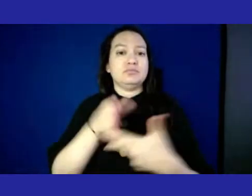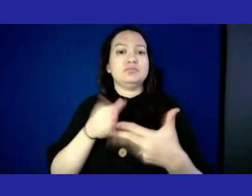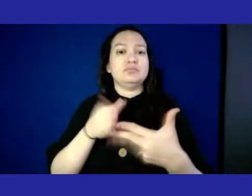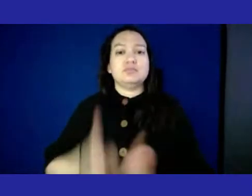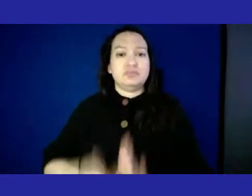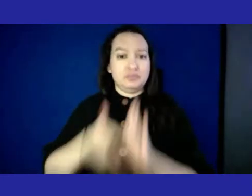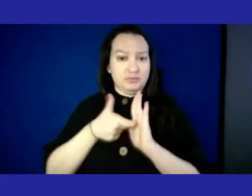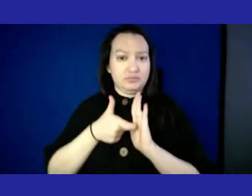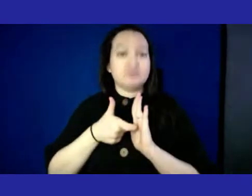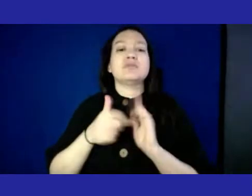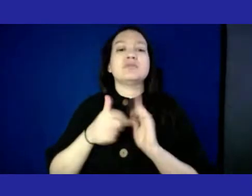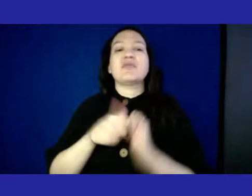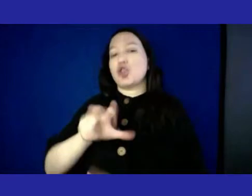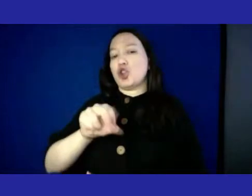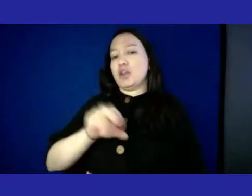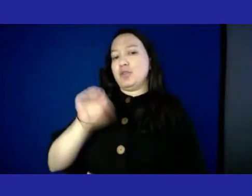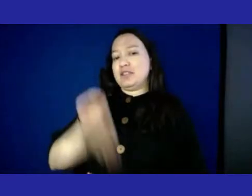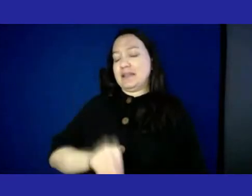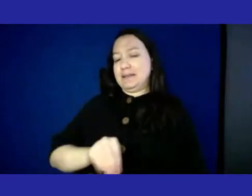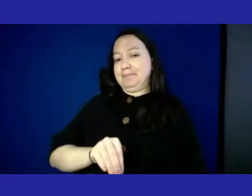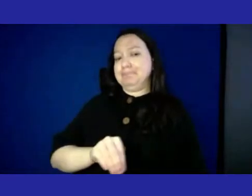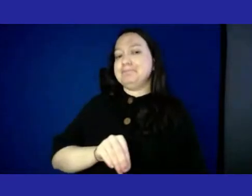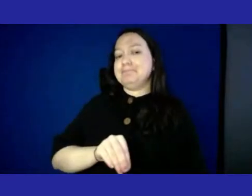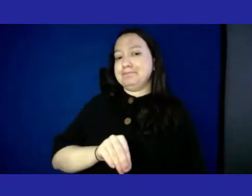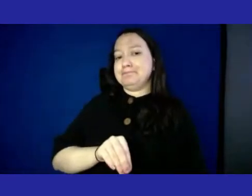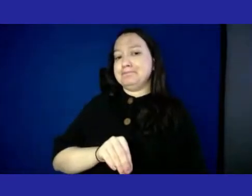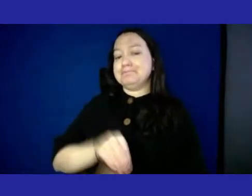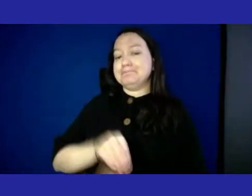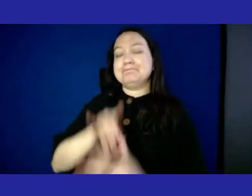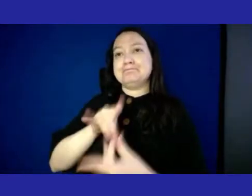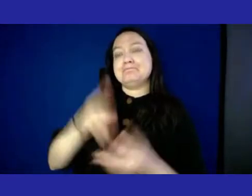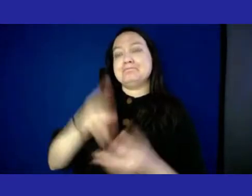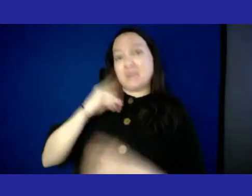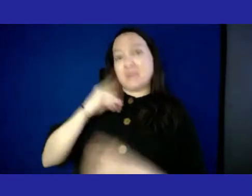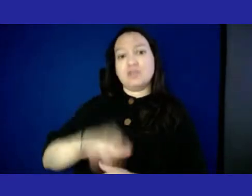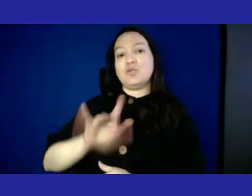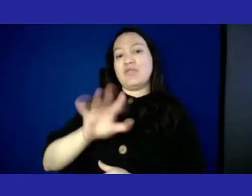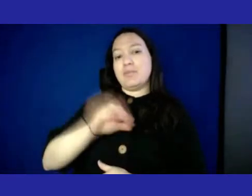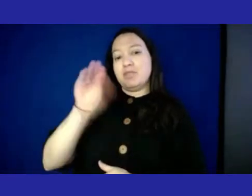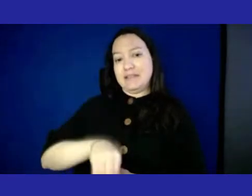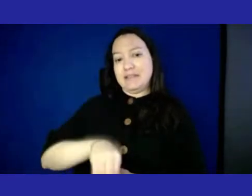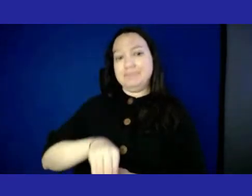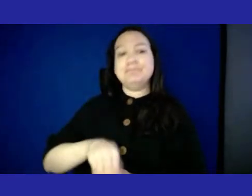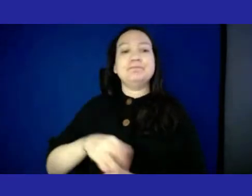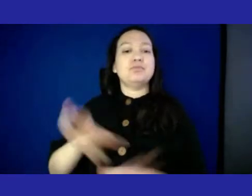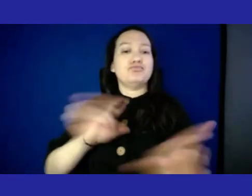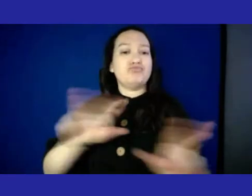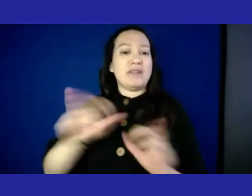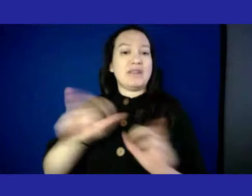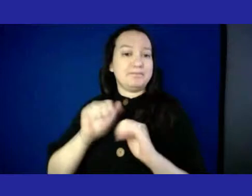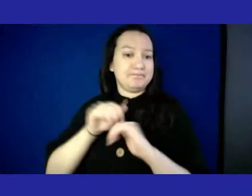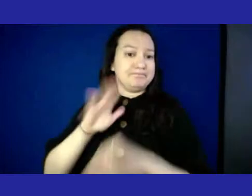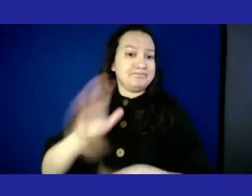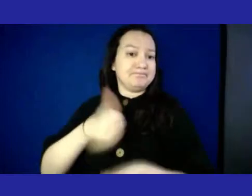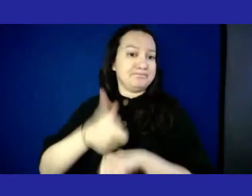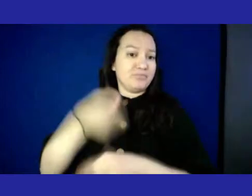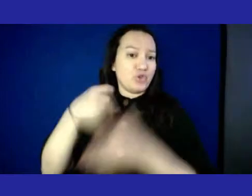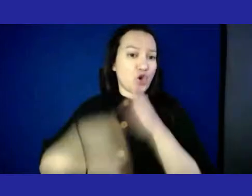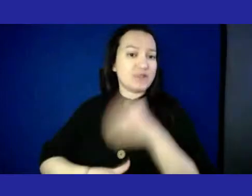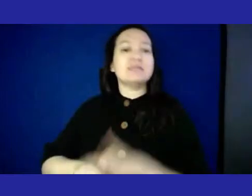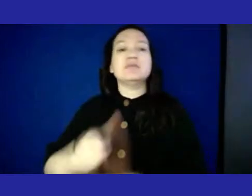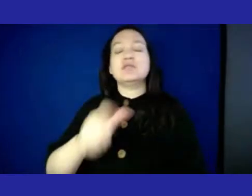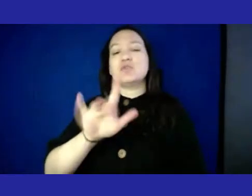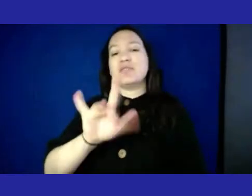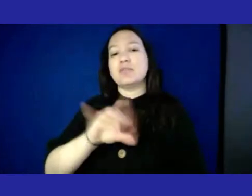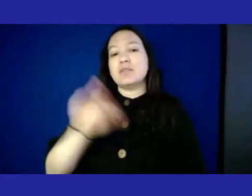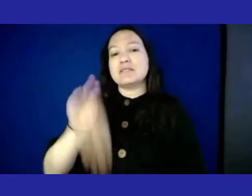criteria, we had 30% relevant experience, 25% for both readiness to deploy and cost, 10% each